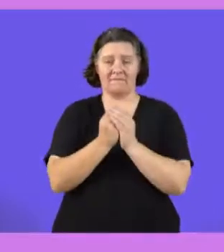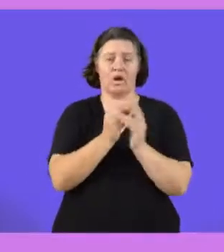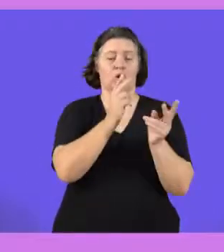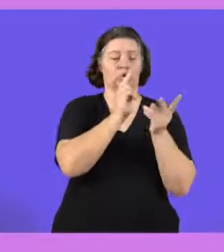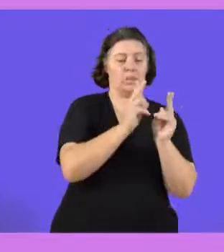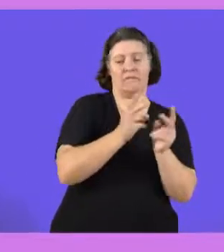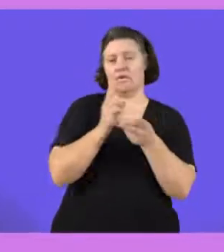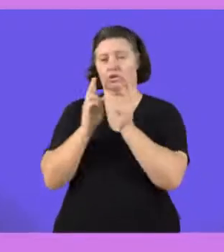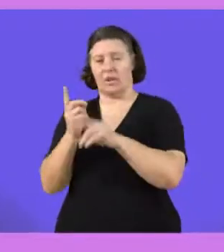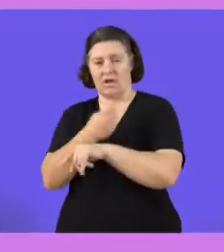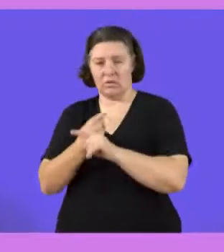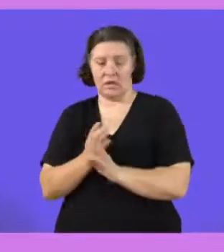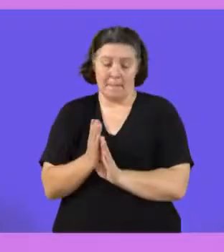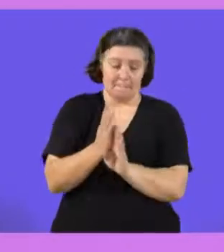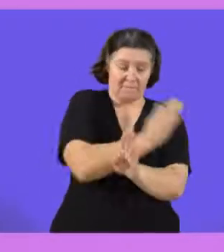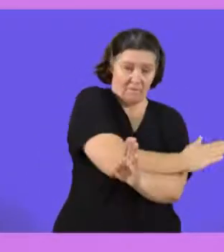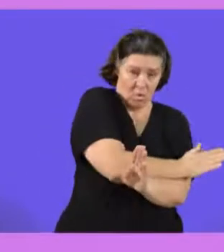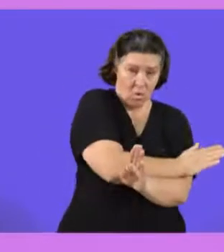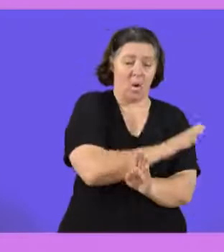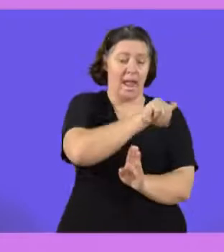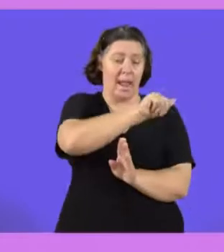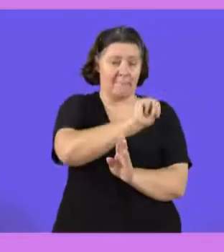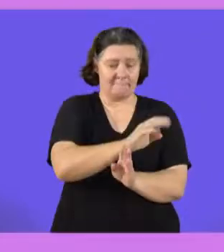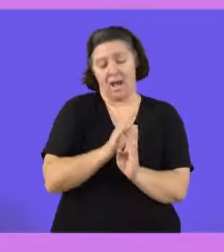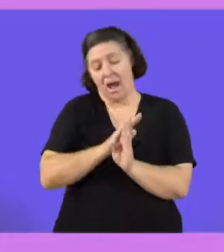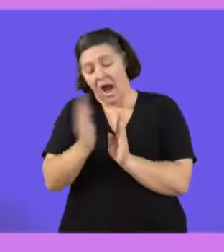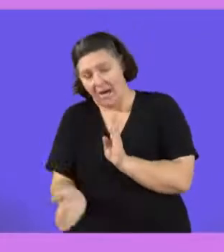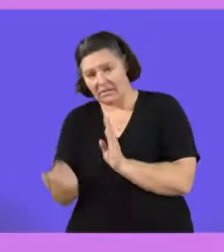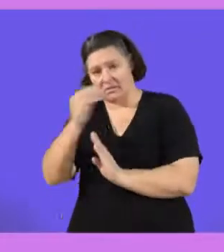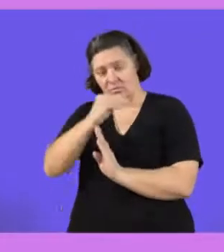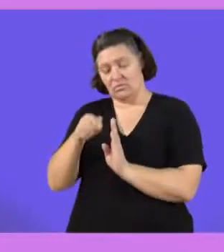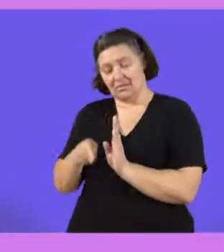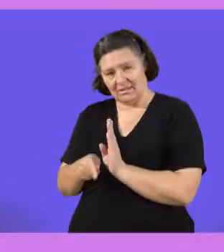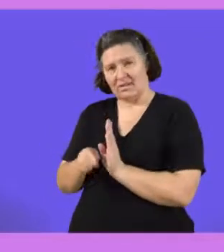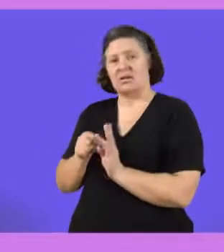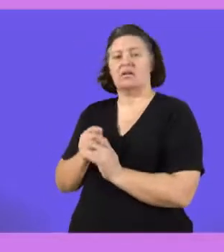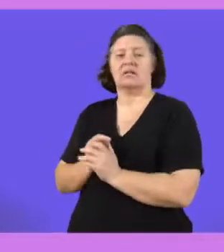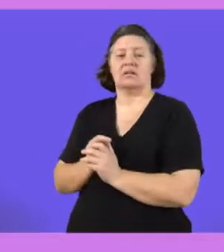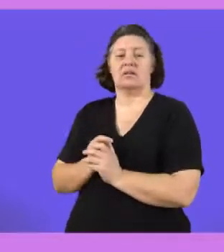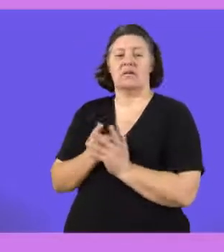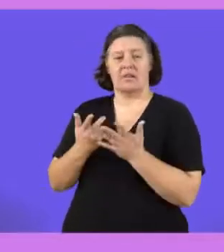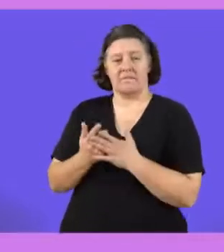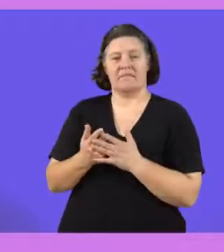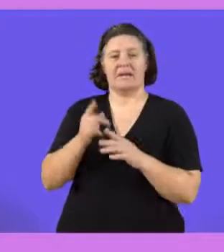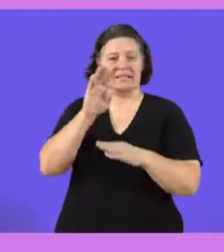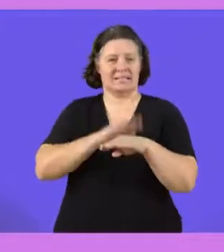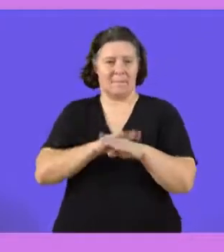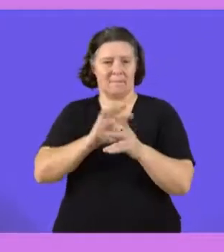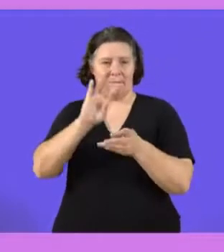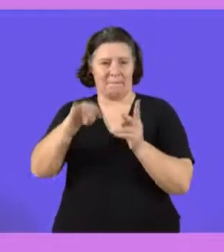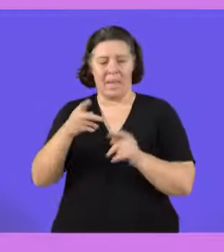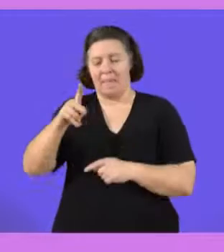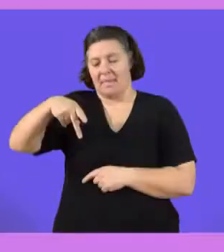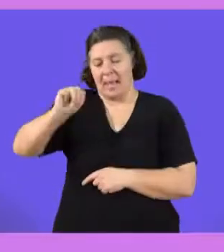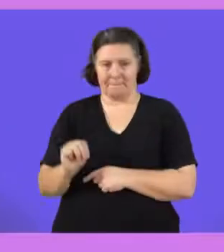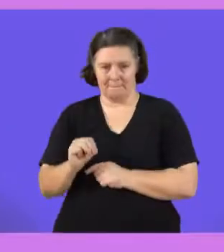into 12 hours before noon, that's AM, and thereafter 12 hours afternoon, using the 12-hour pattern of time.